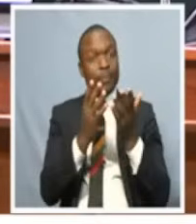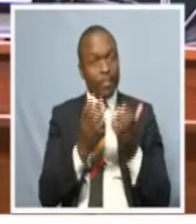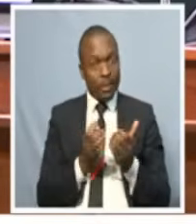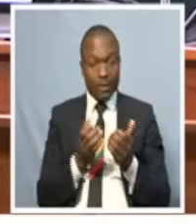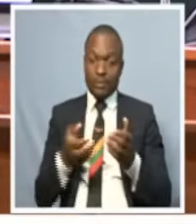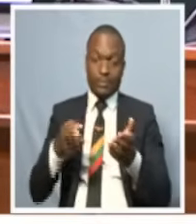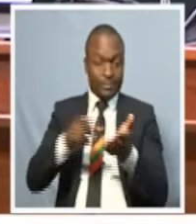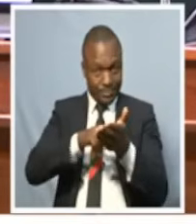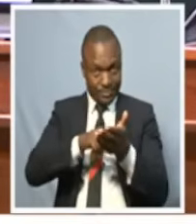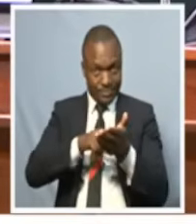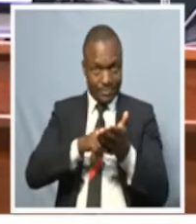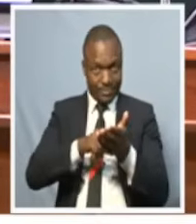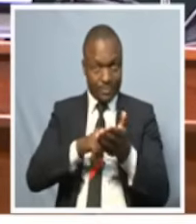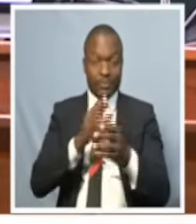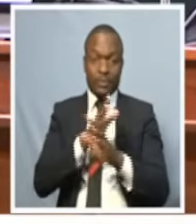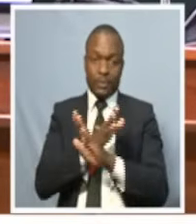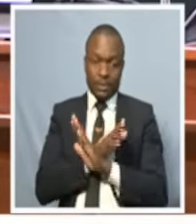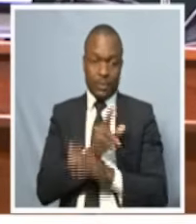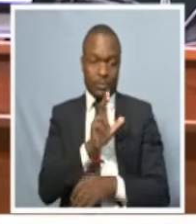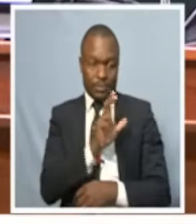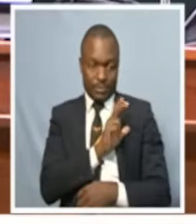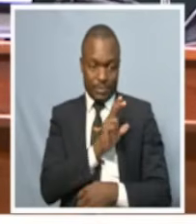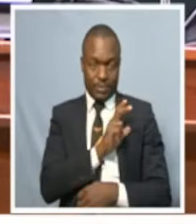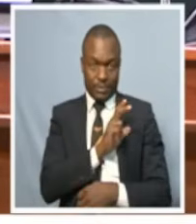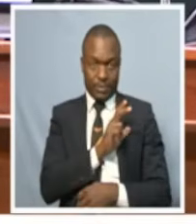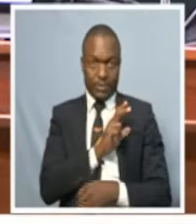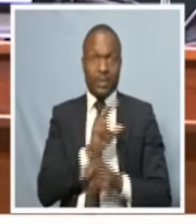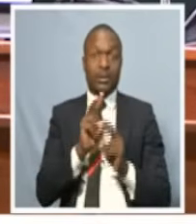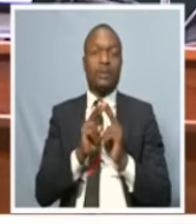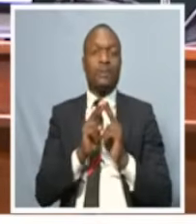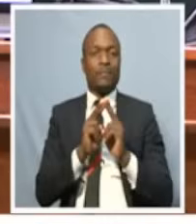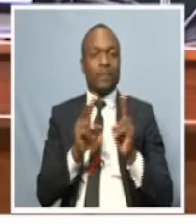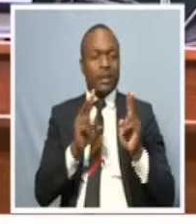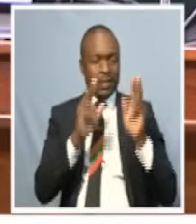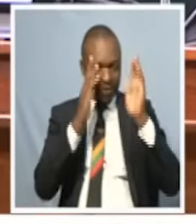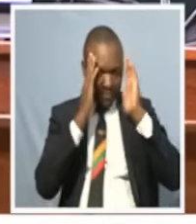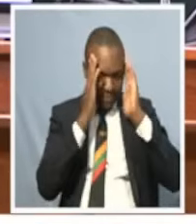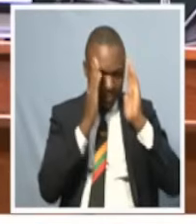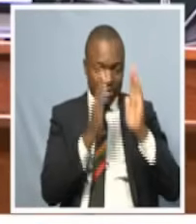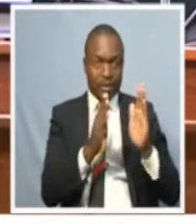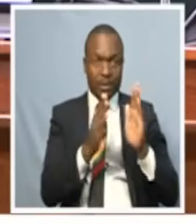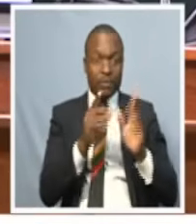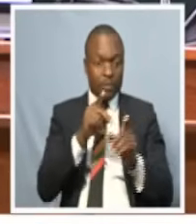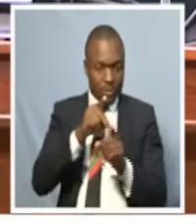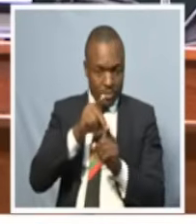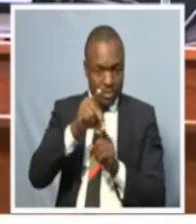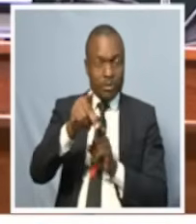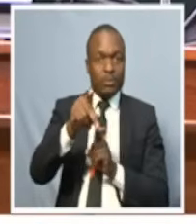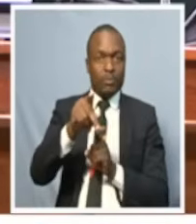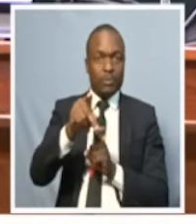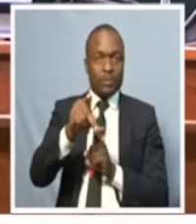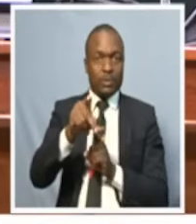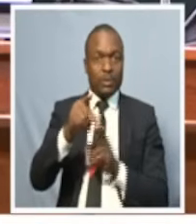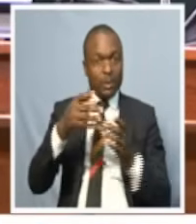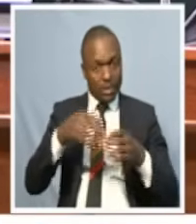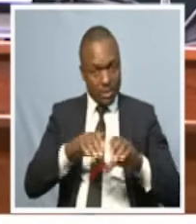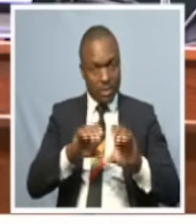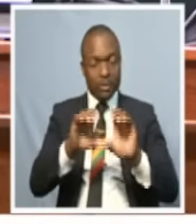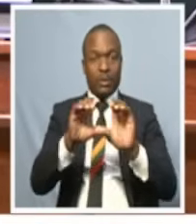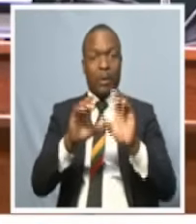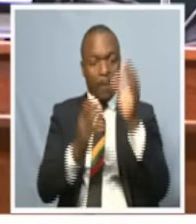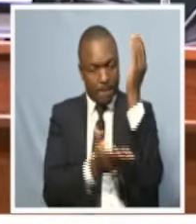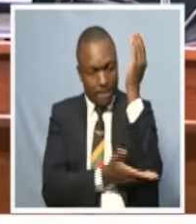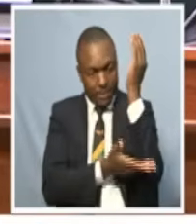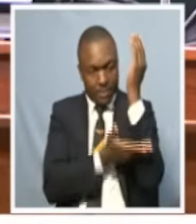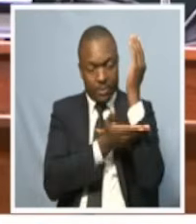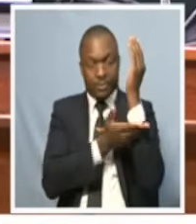to reaffirm that the Zambia Police remains committed to professionalism and the continued